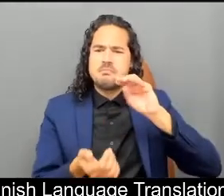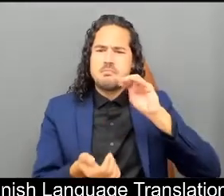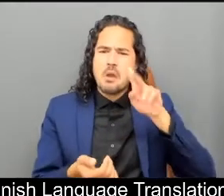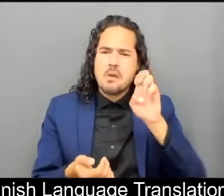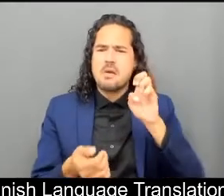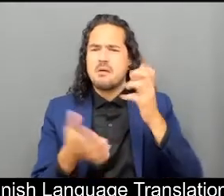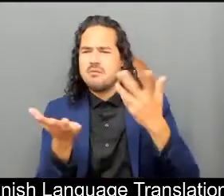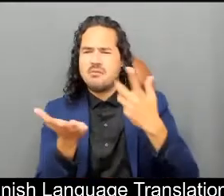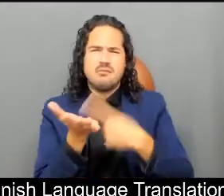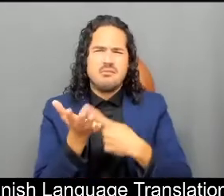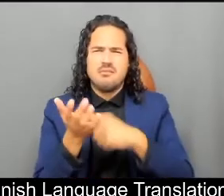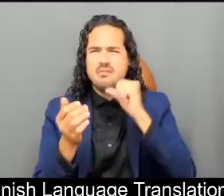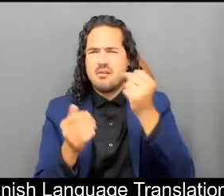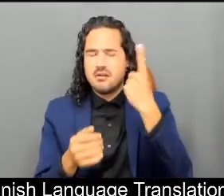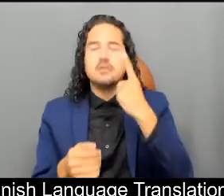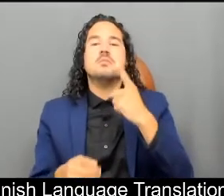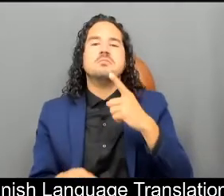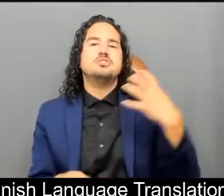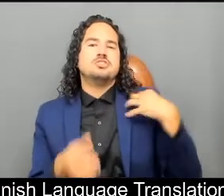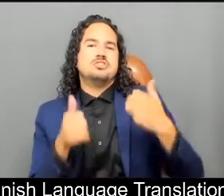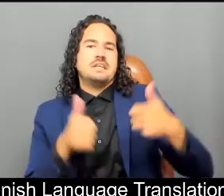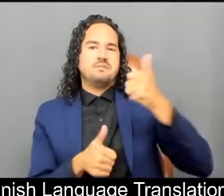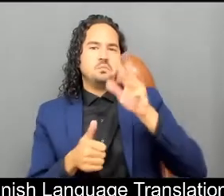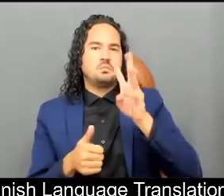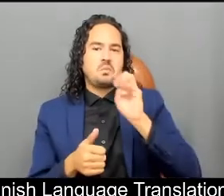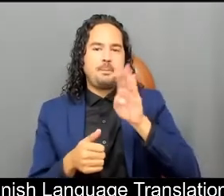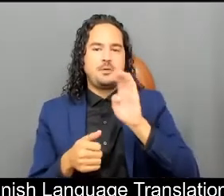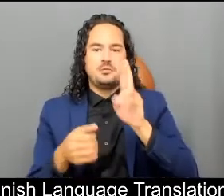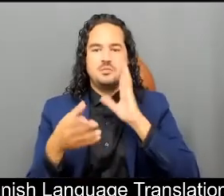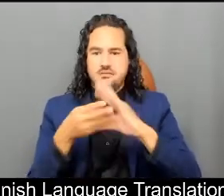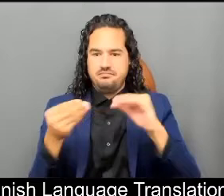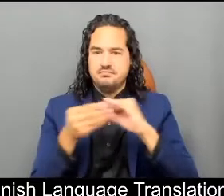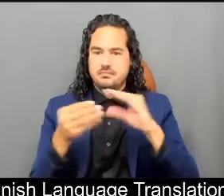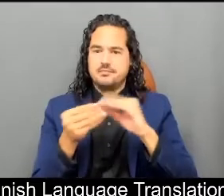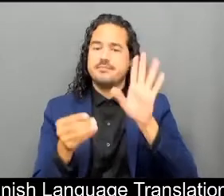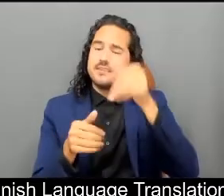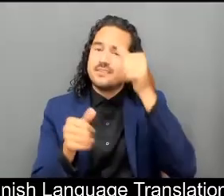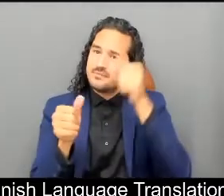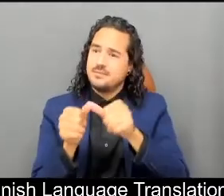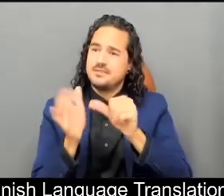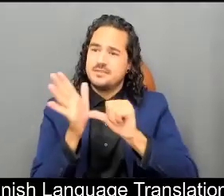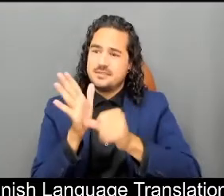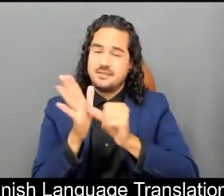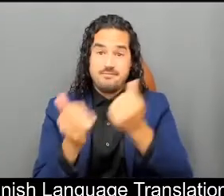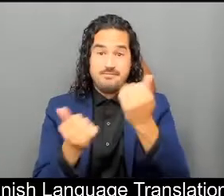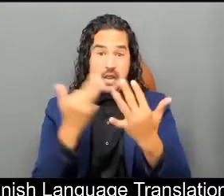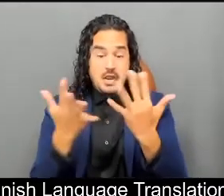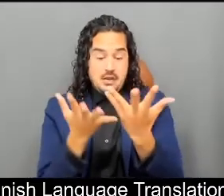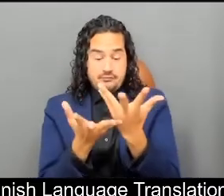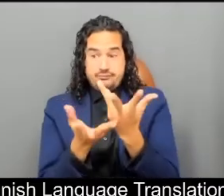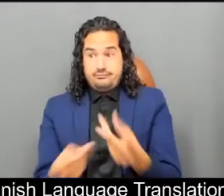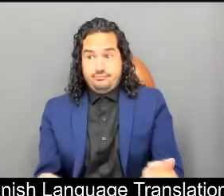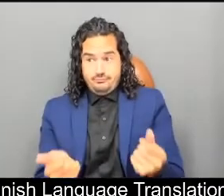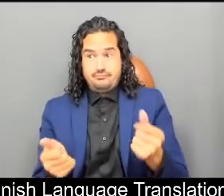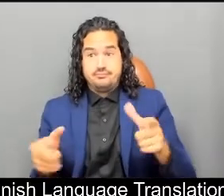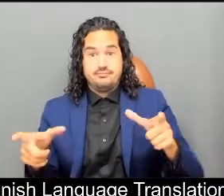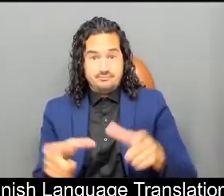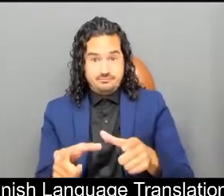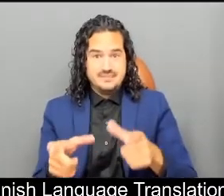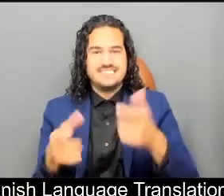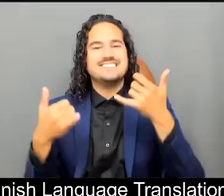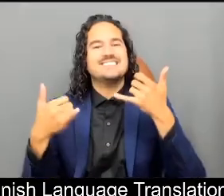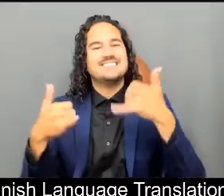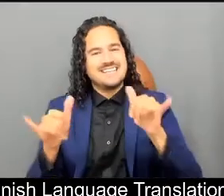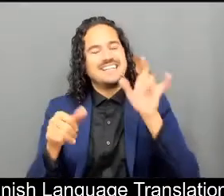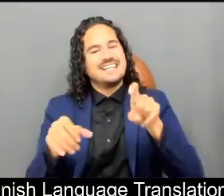is contained, there still will be a lot of heavy timbers within the fire that are going to continue burning and putting off smoke, and the